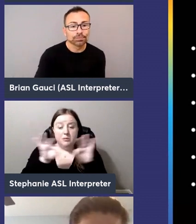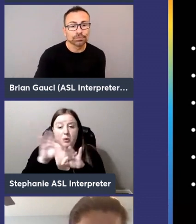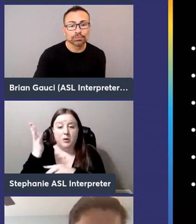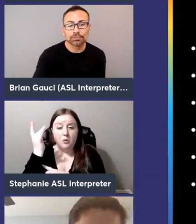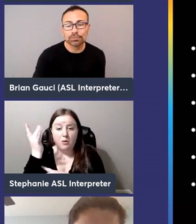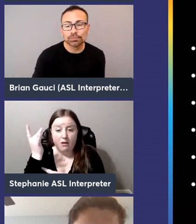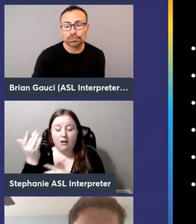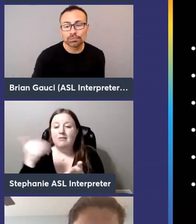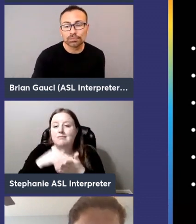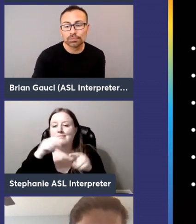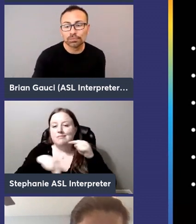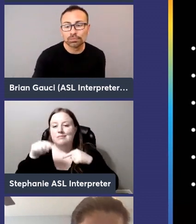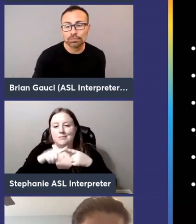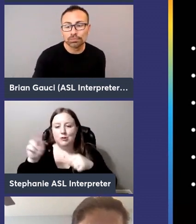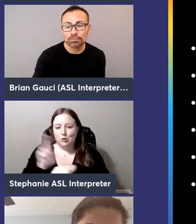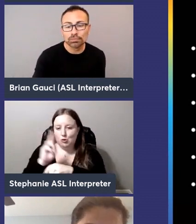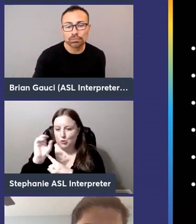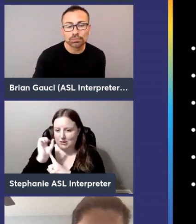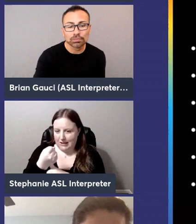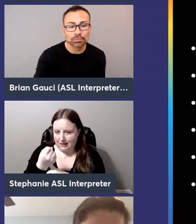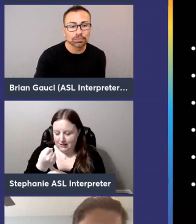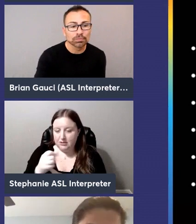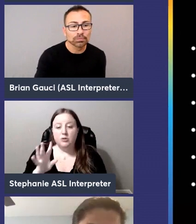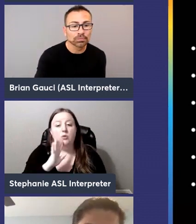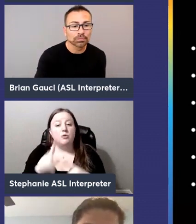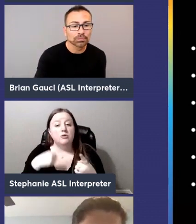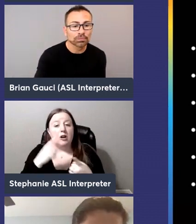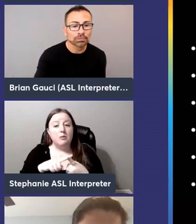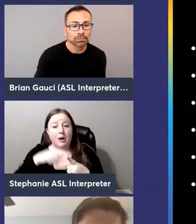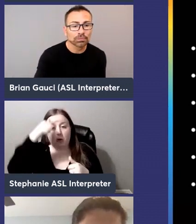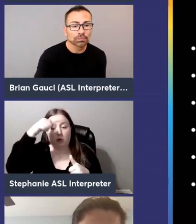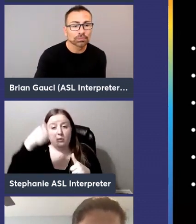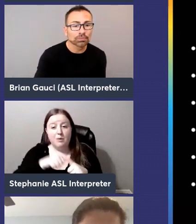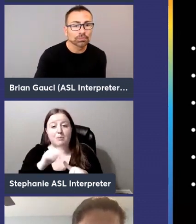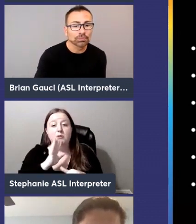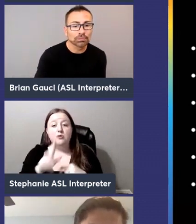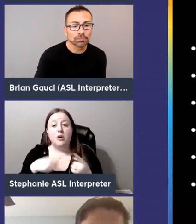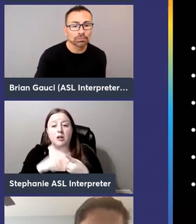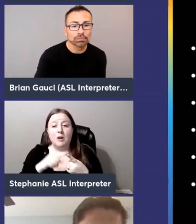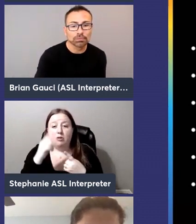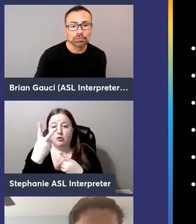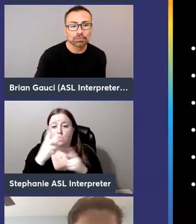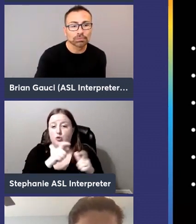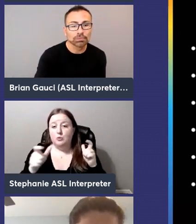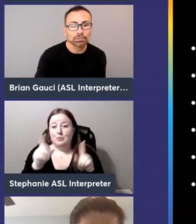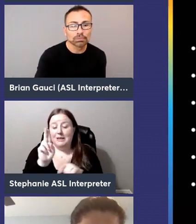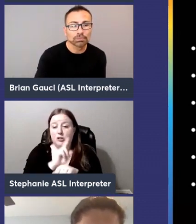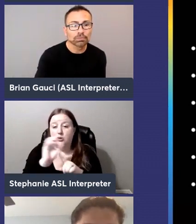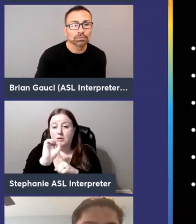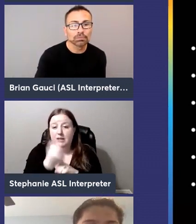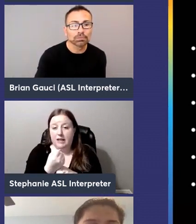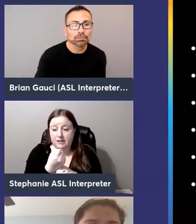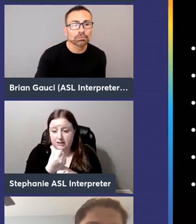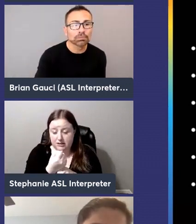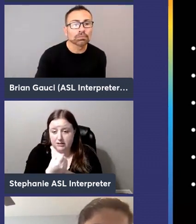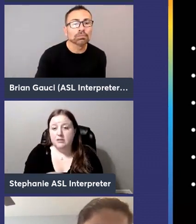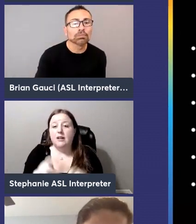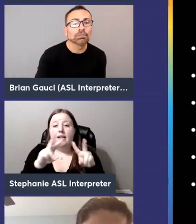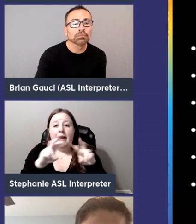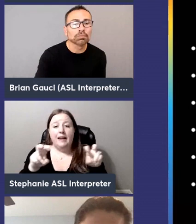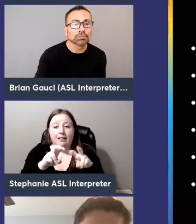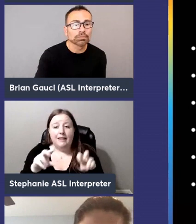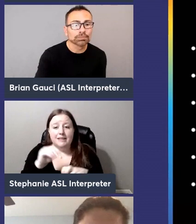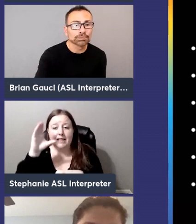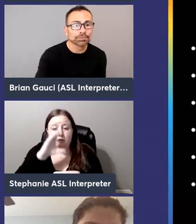So, going back to the use cases, when we're talking about, remember, we spoke about the two predominant use cases, log analytics and search. Typically,